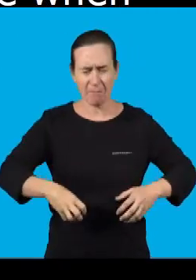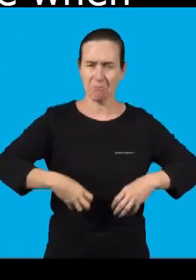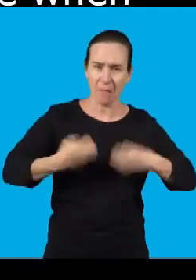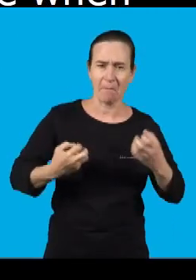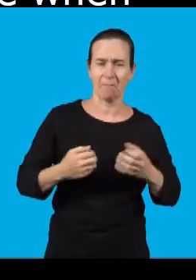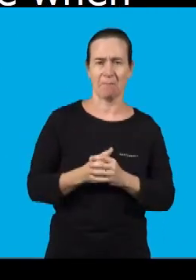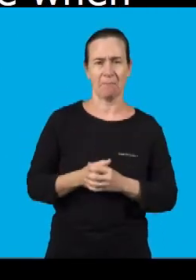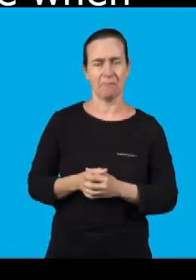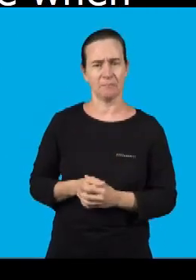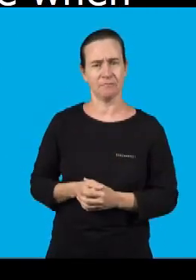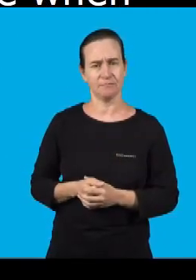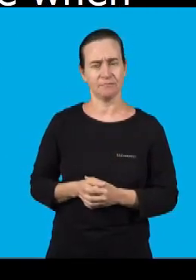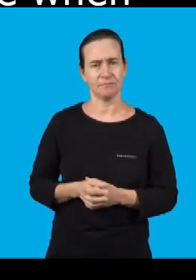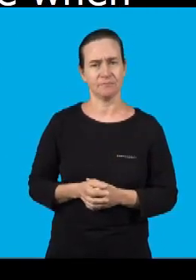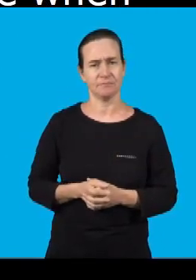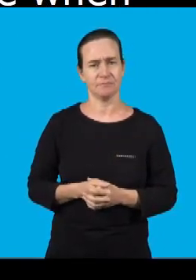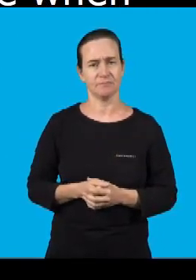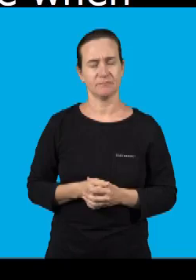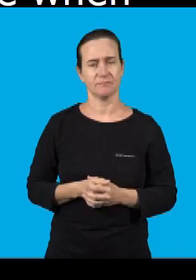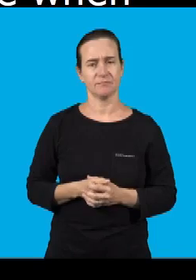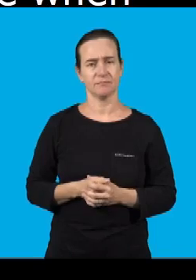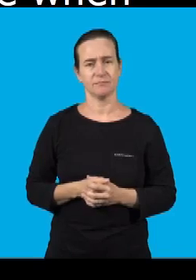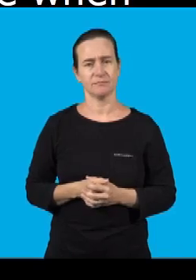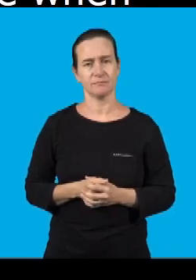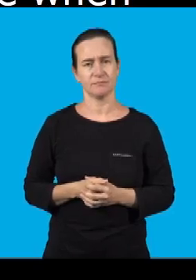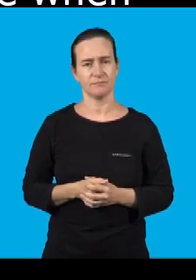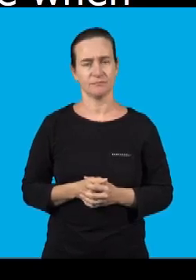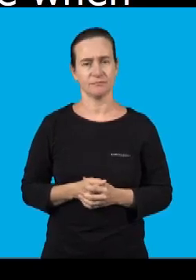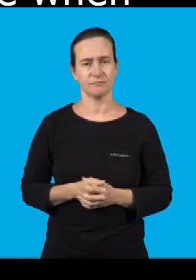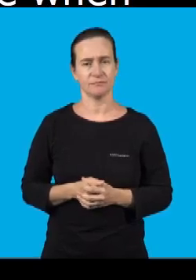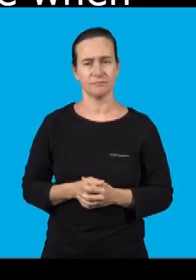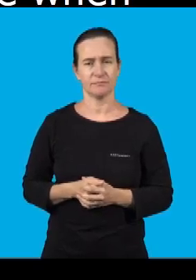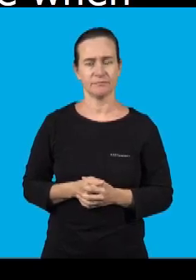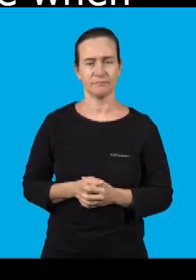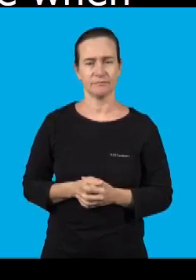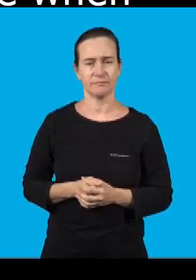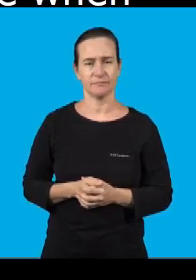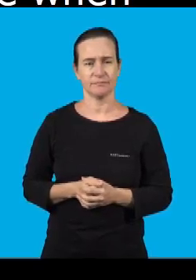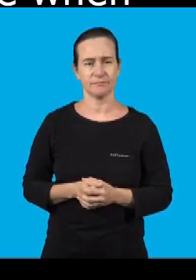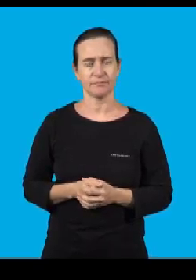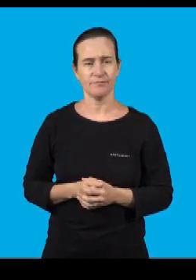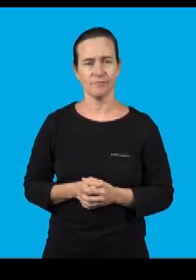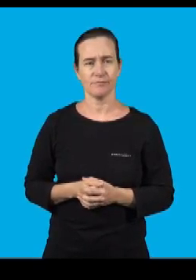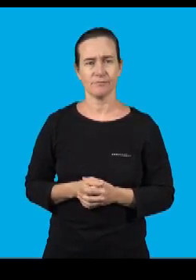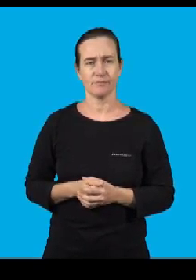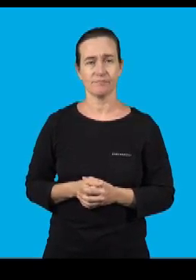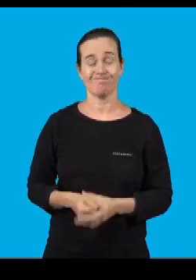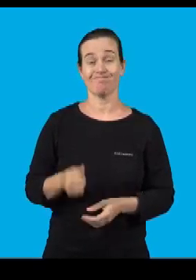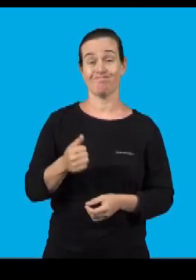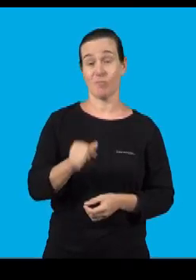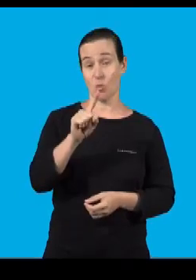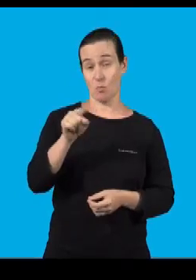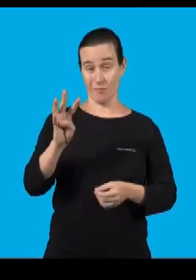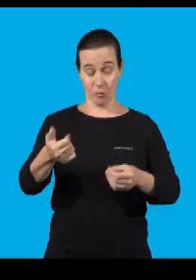he responds to his brother. Okay, so there we have it. We're moving on to question